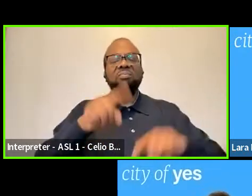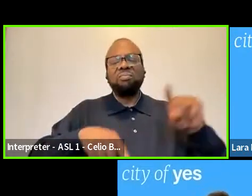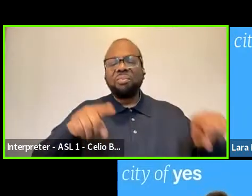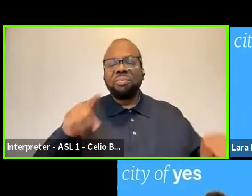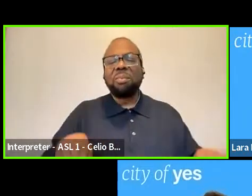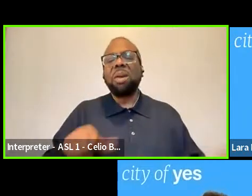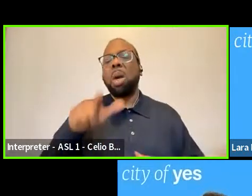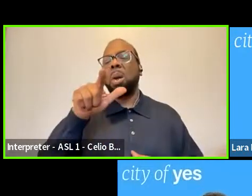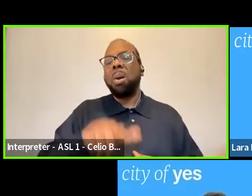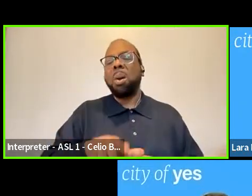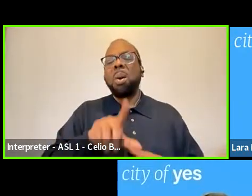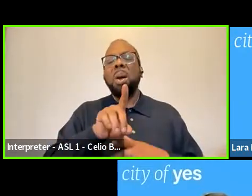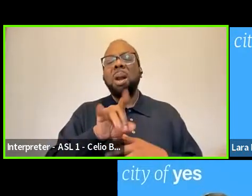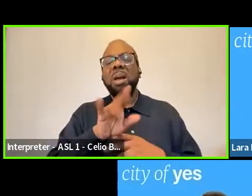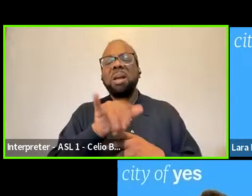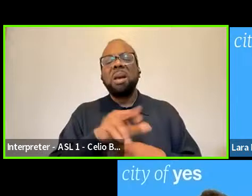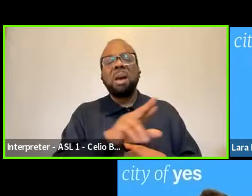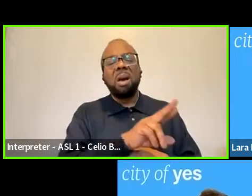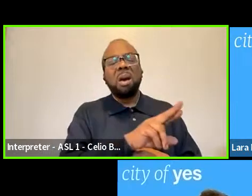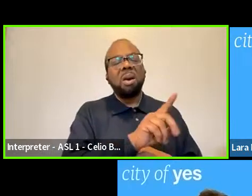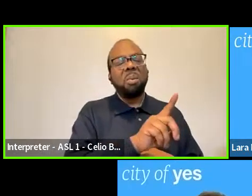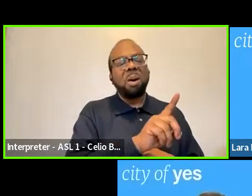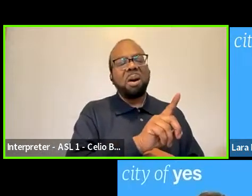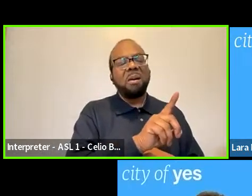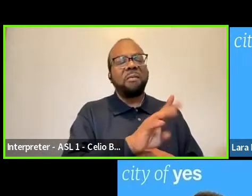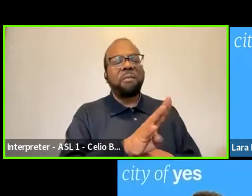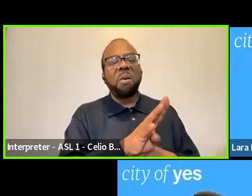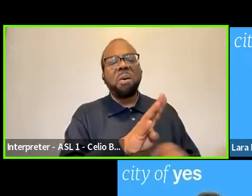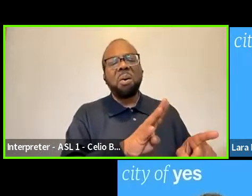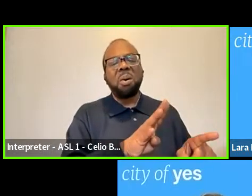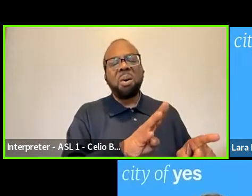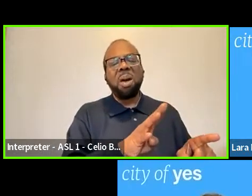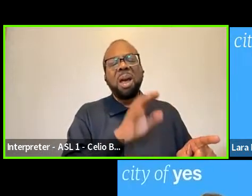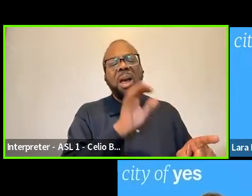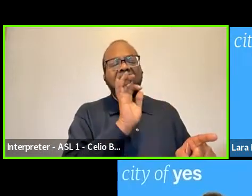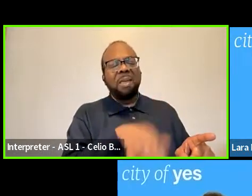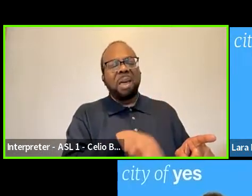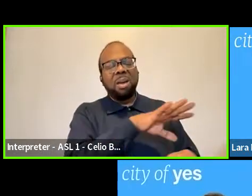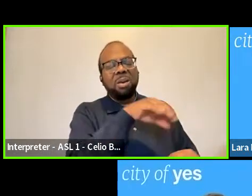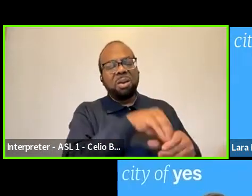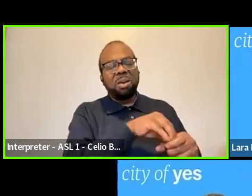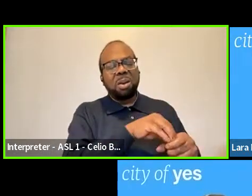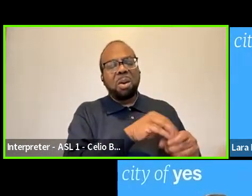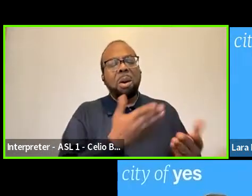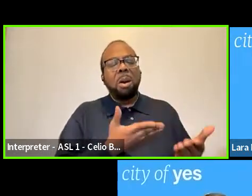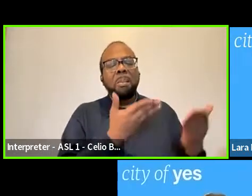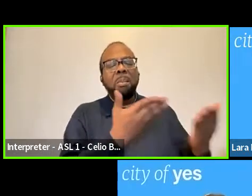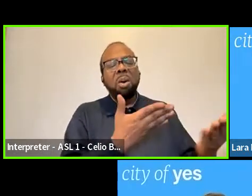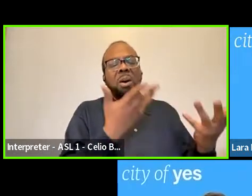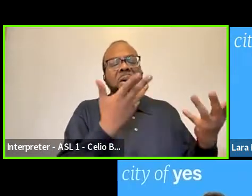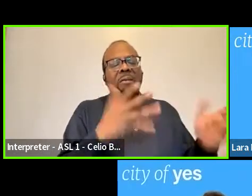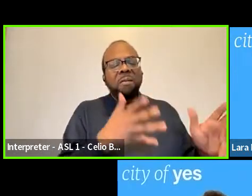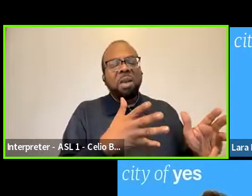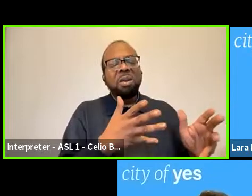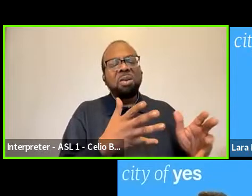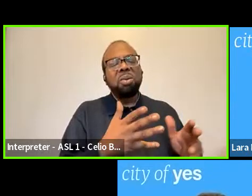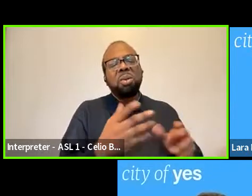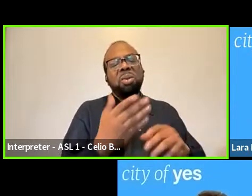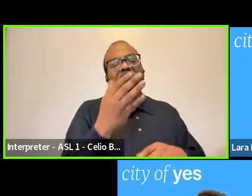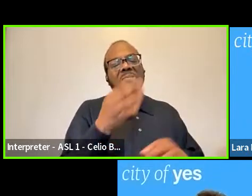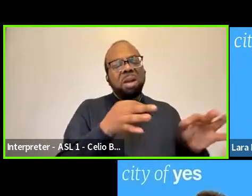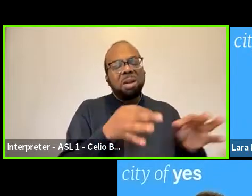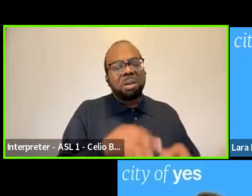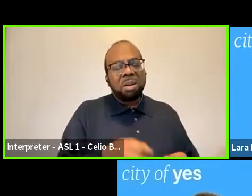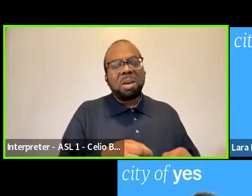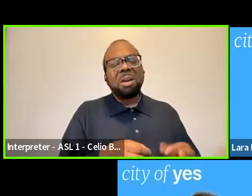low-density areas those R1s R4 districts that you've called out into question this includes some of the proposals that we walked through in the presentation like accessory